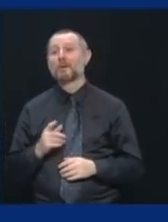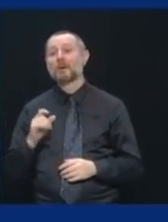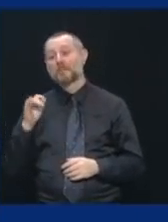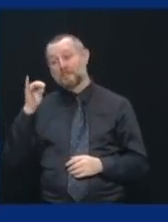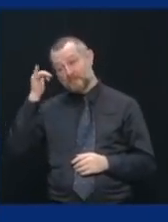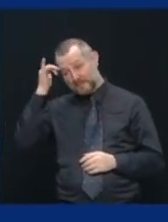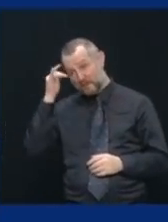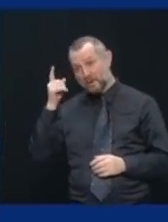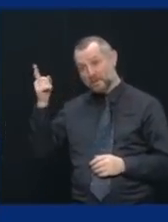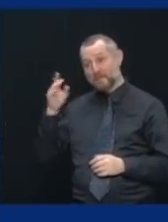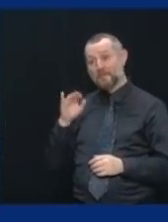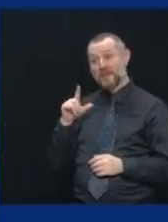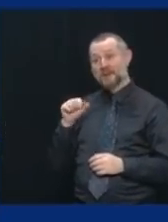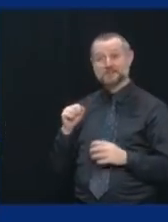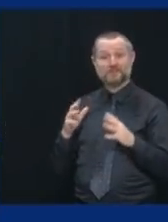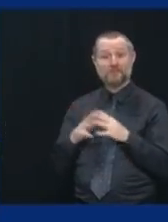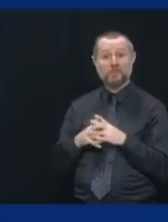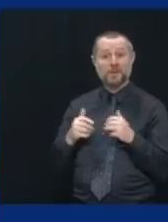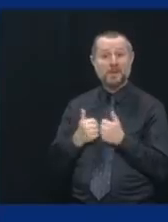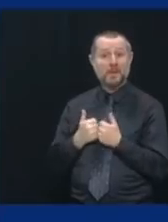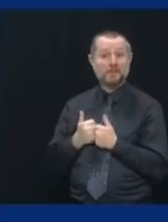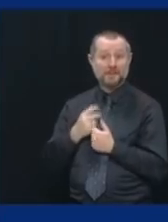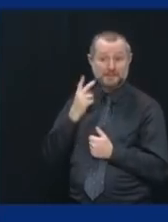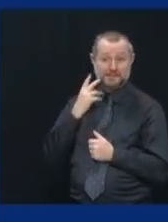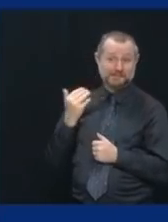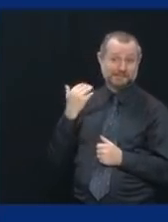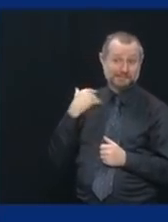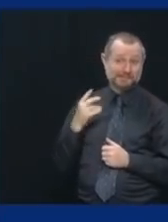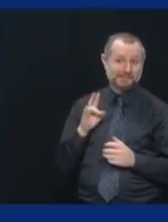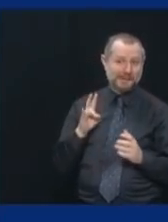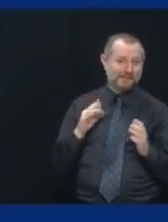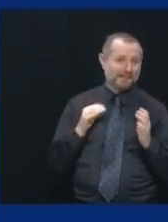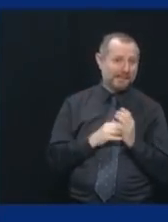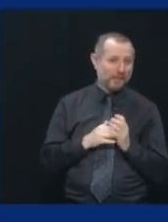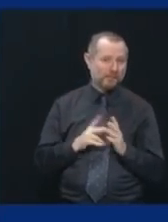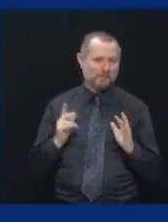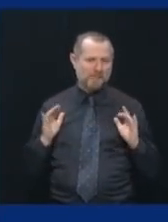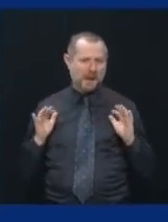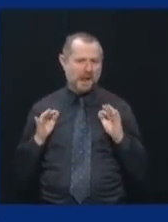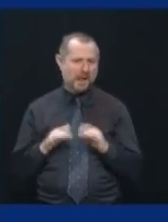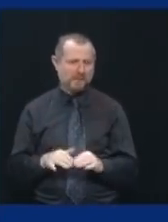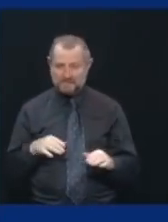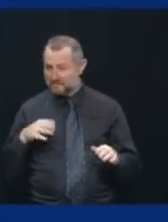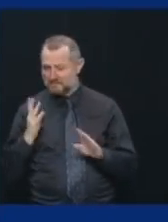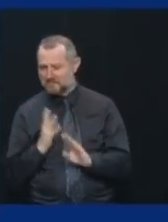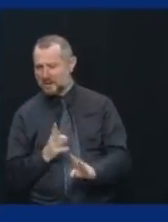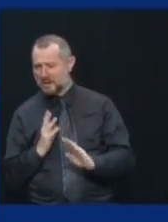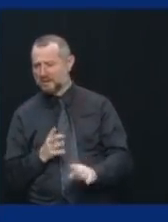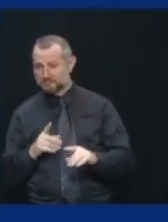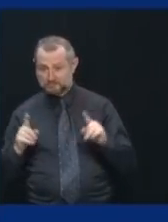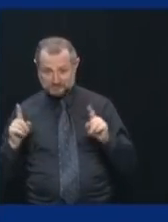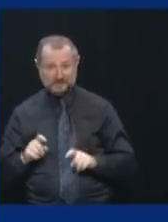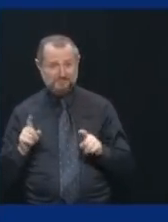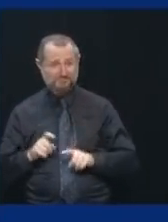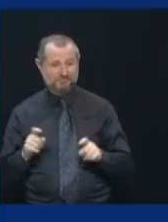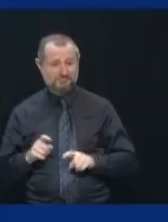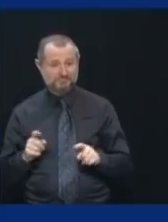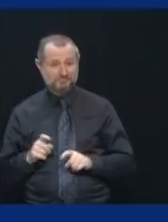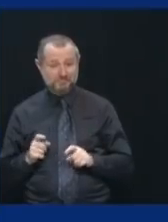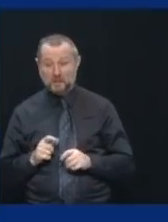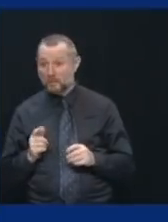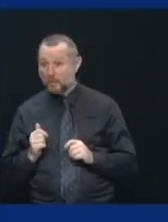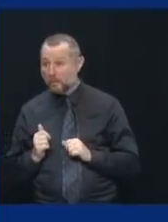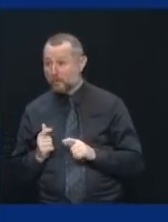game, Buffalo Bills playoff game, 7,000 people in a stadium, all tested prior